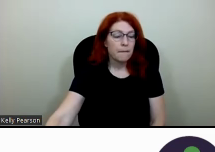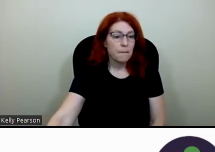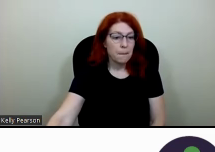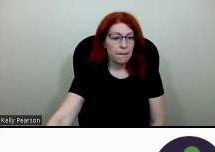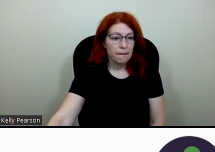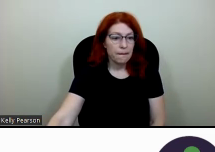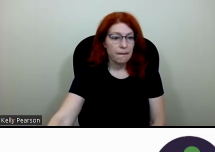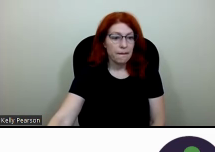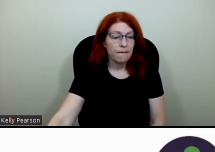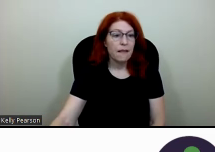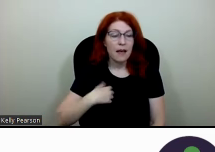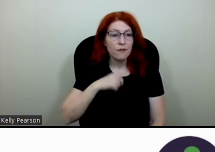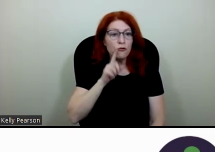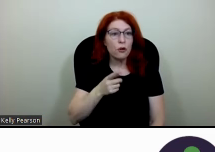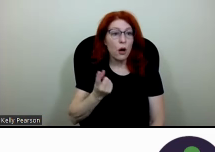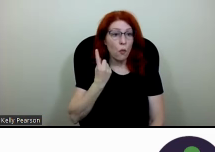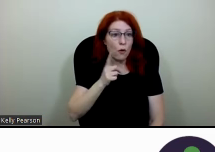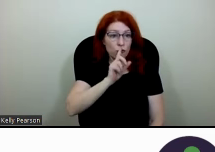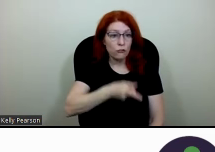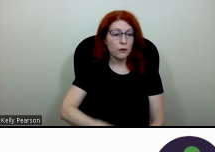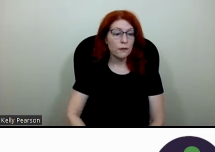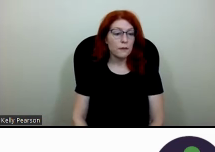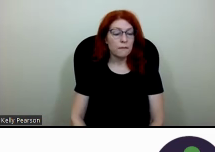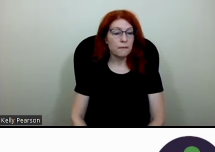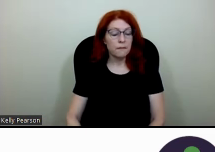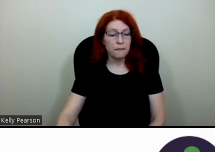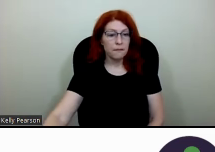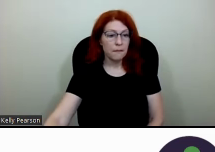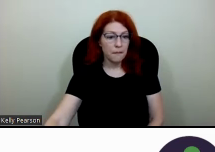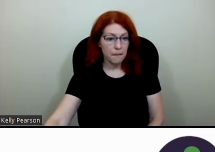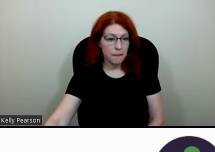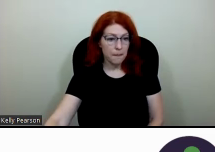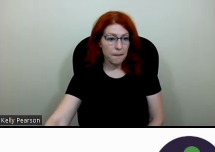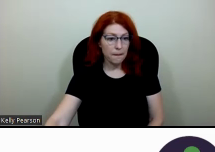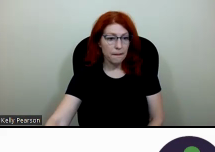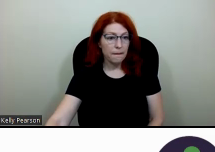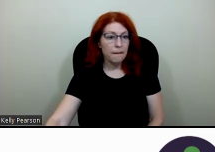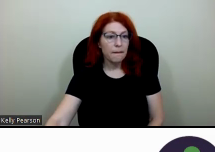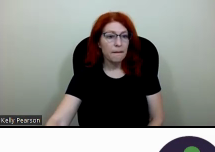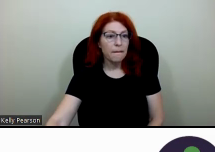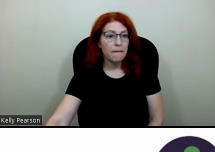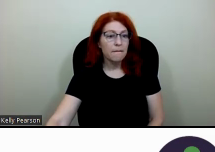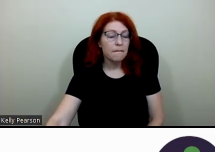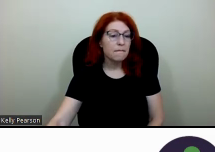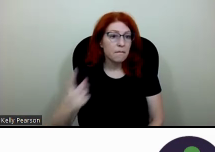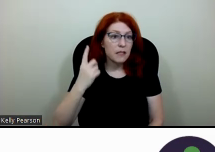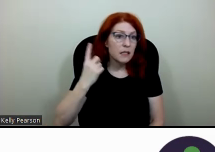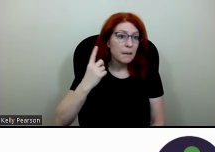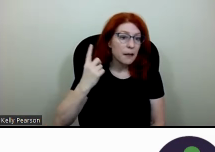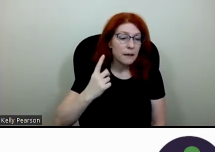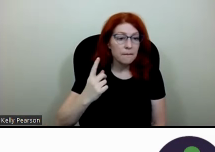We got true. How many? We got one true. How many more do we have? Anybody? Just it's a good